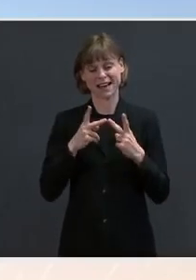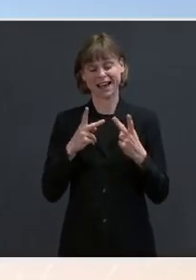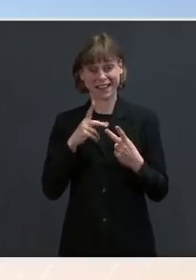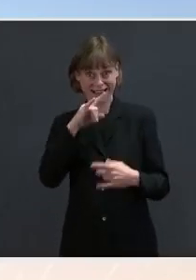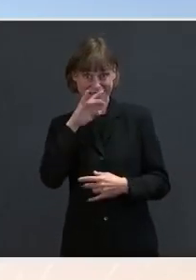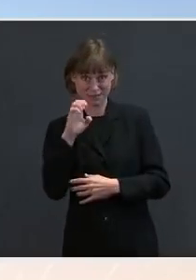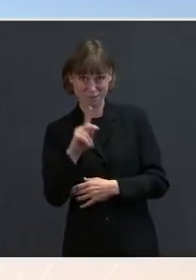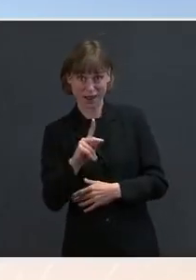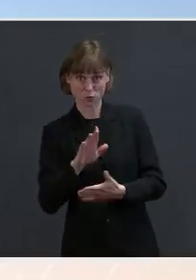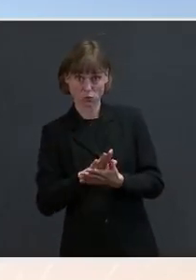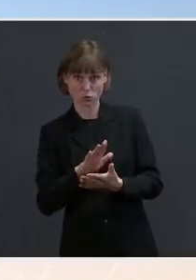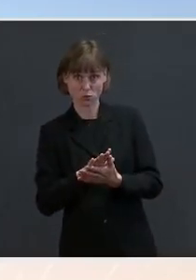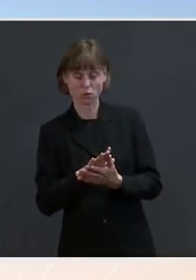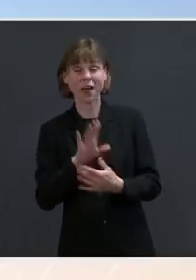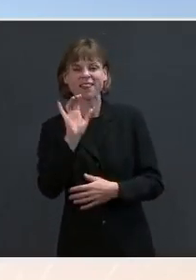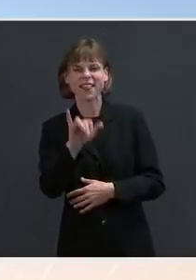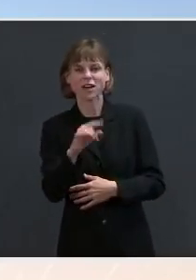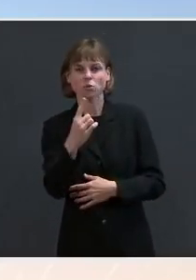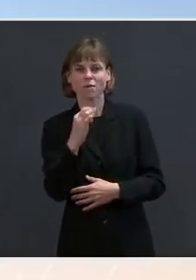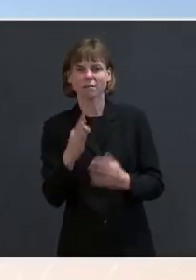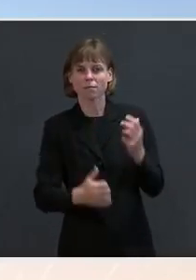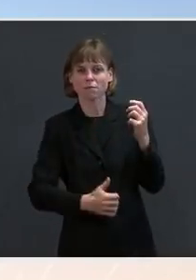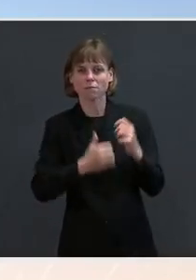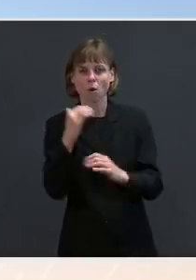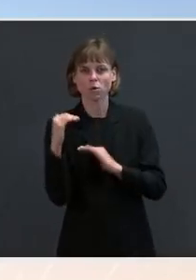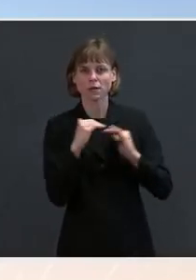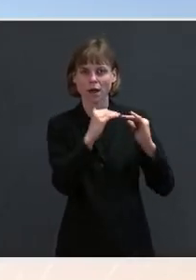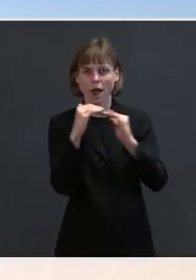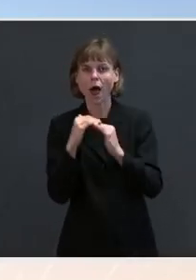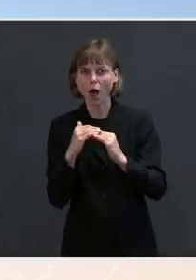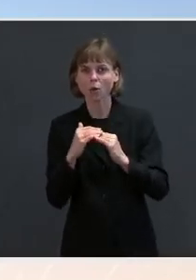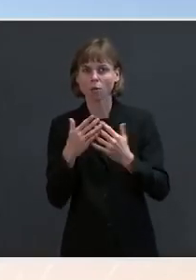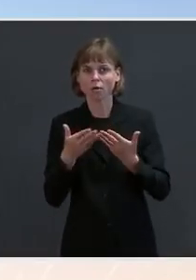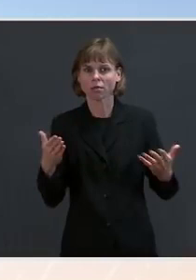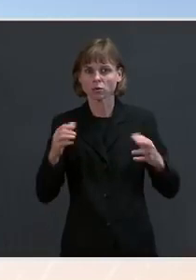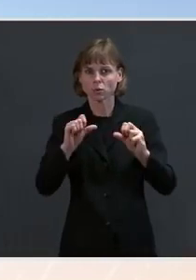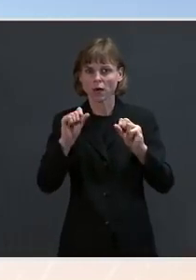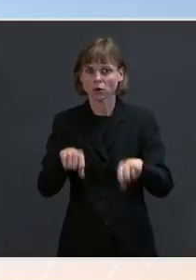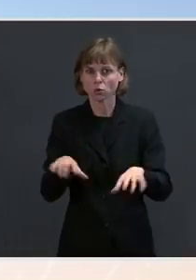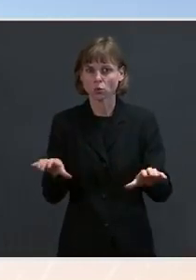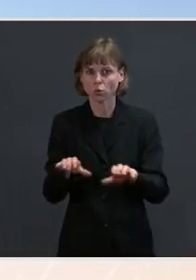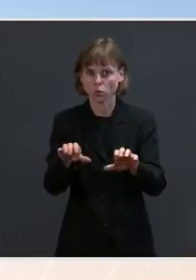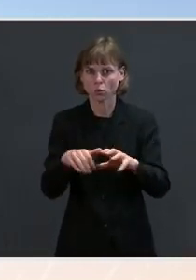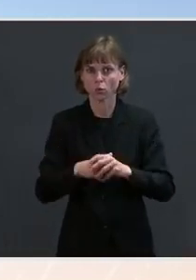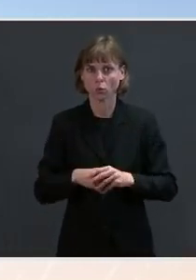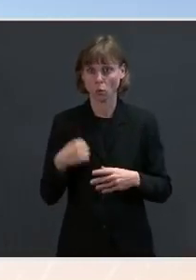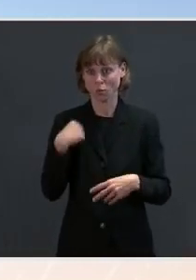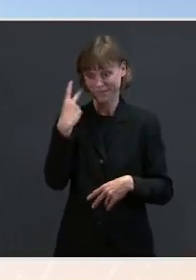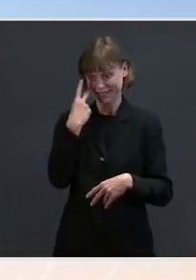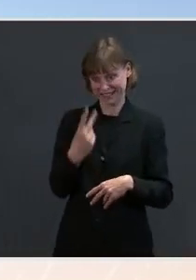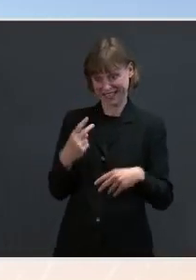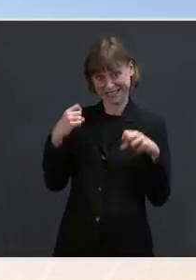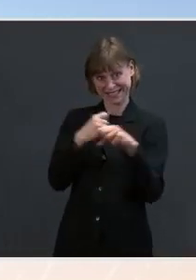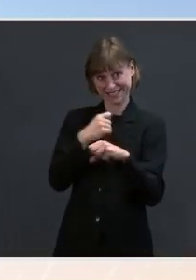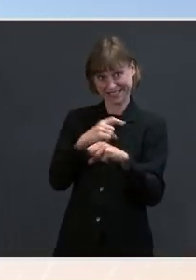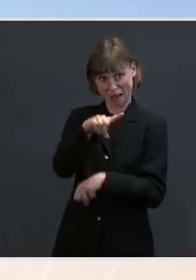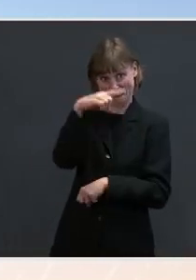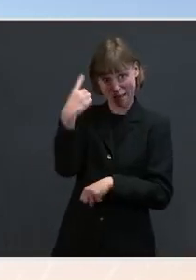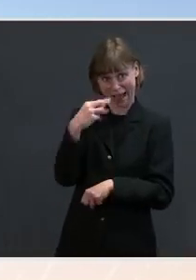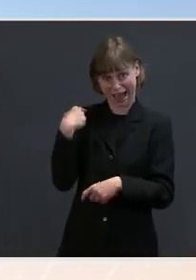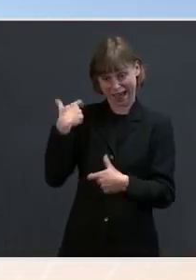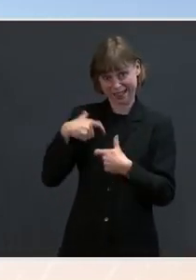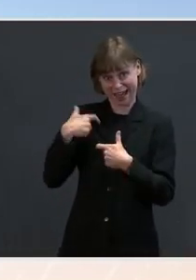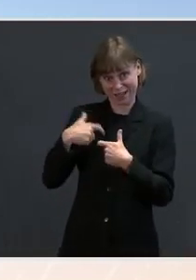of the most equitable steps we can take, because what we've seen statistically is that Black and Latino students are